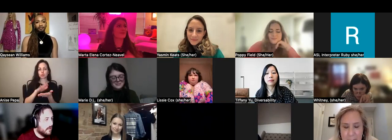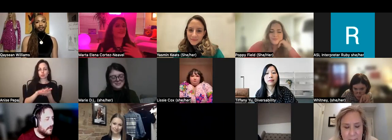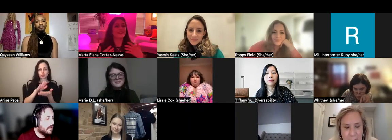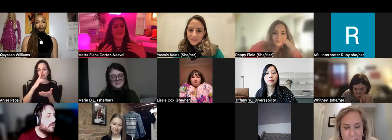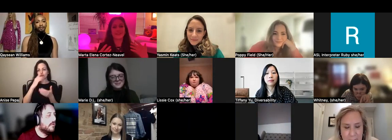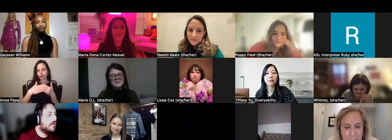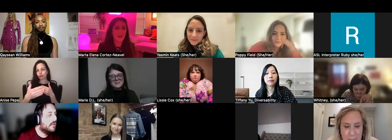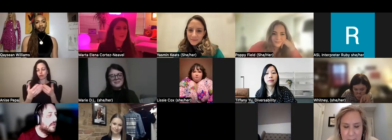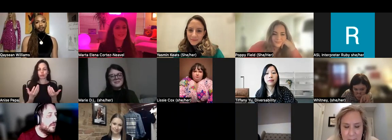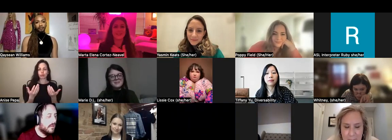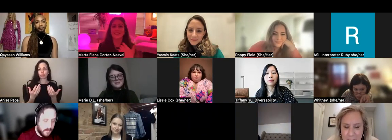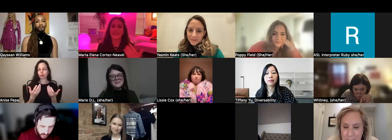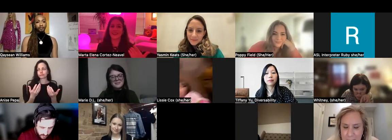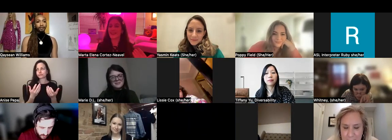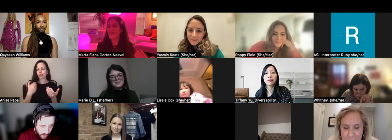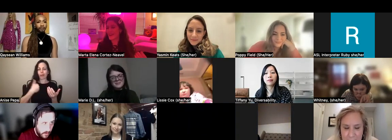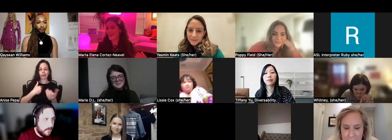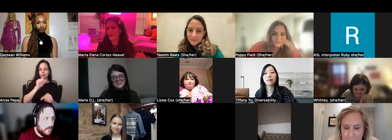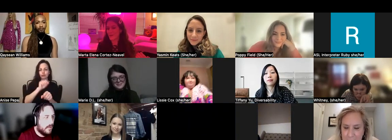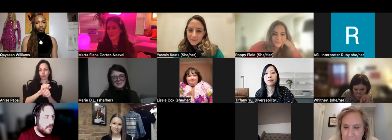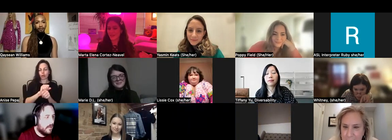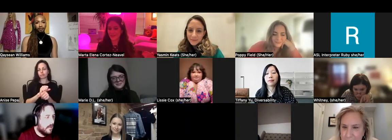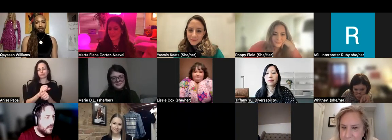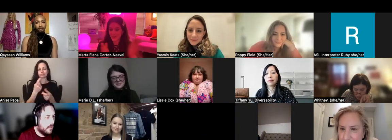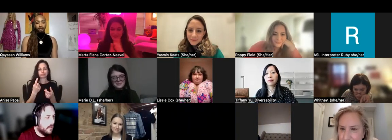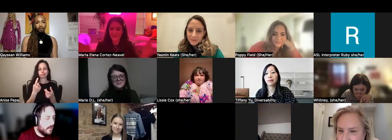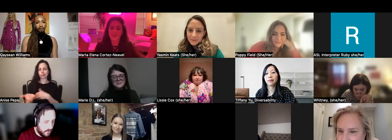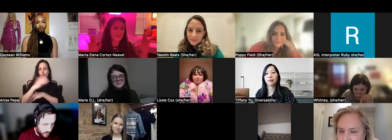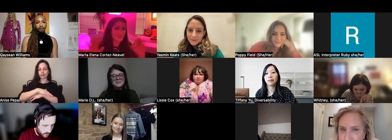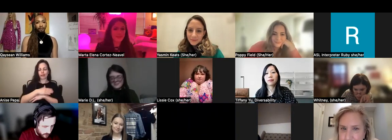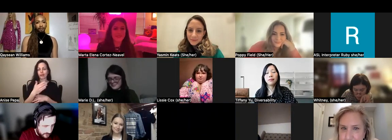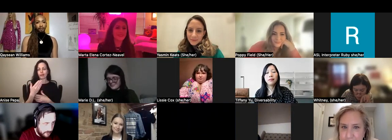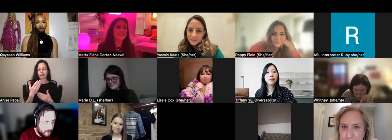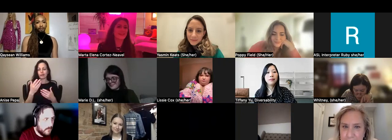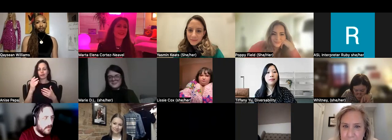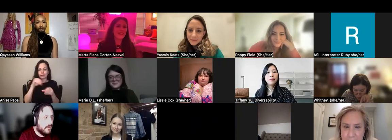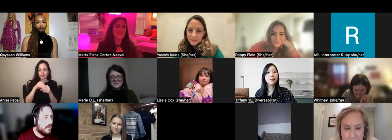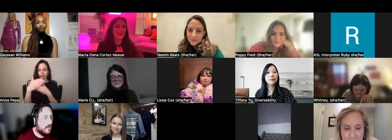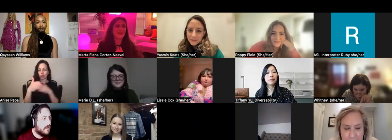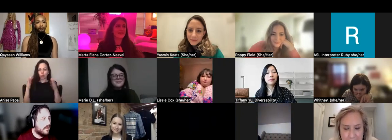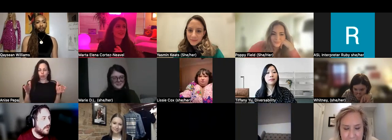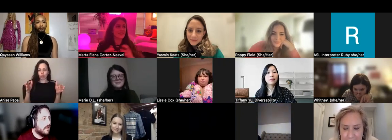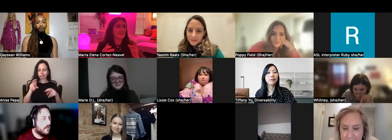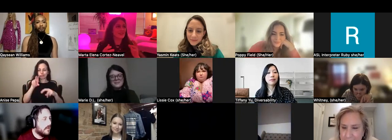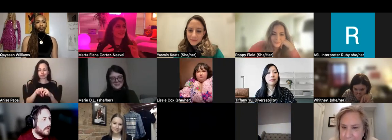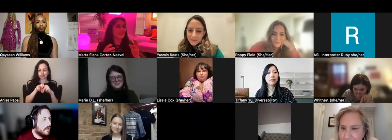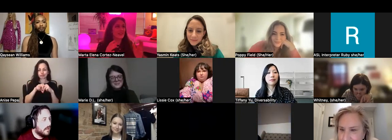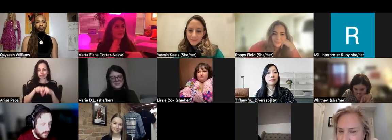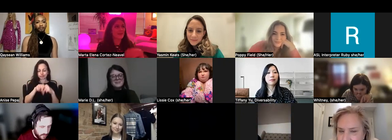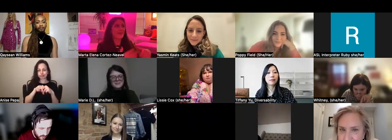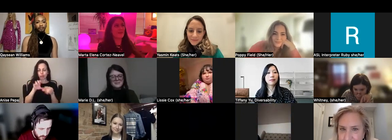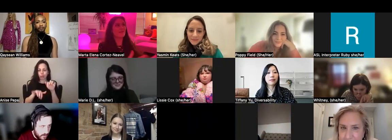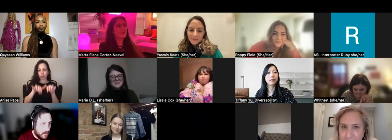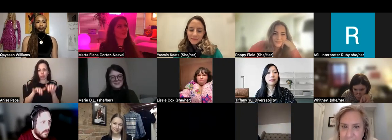life, holding like a job, sitting in a what are they even called, cubicle, like that just